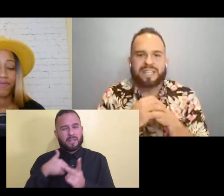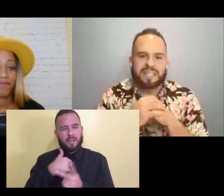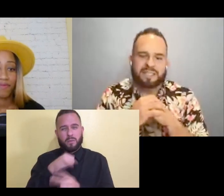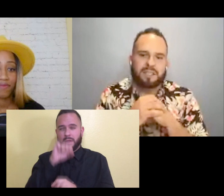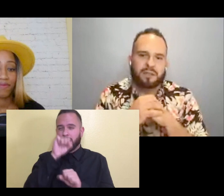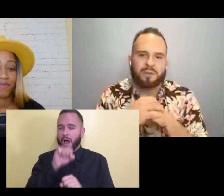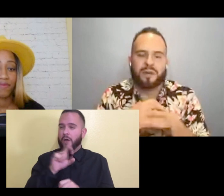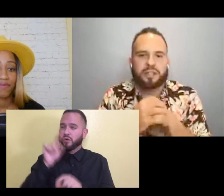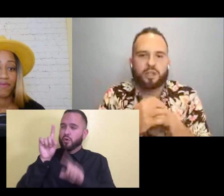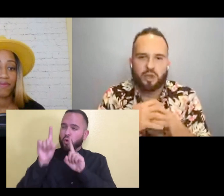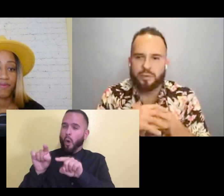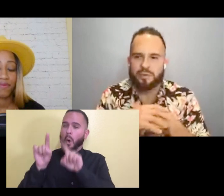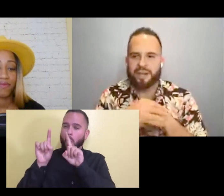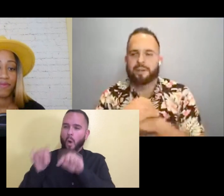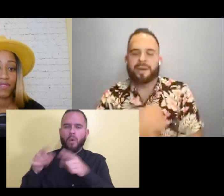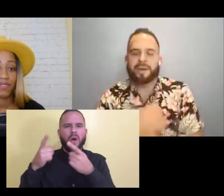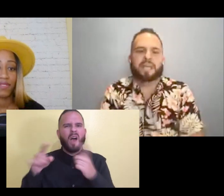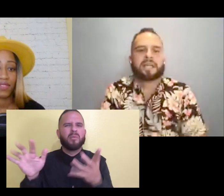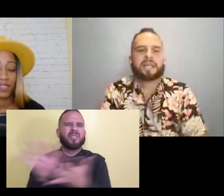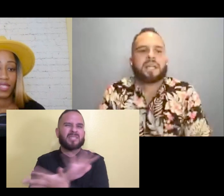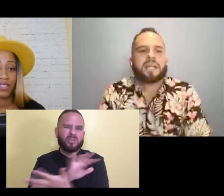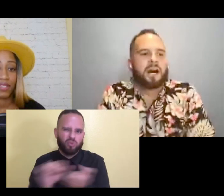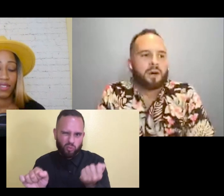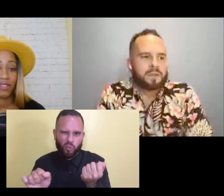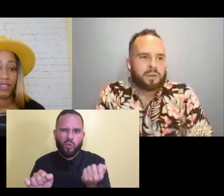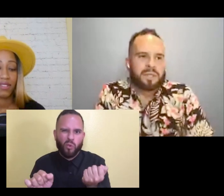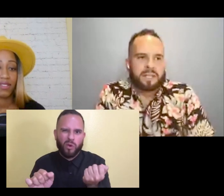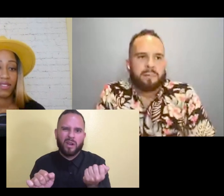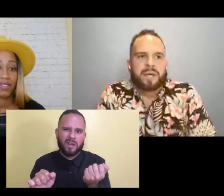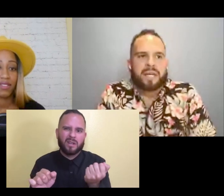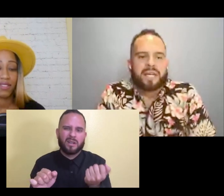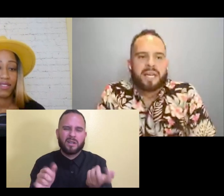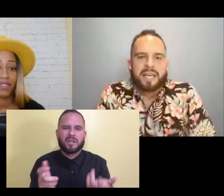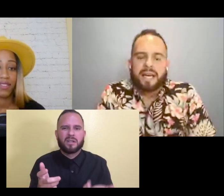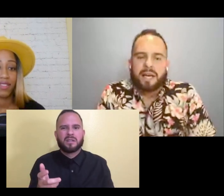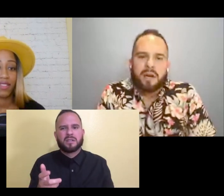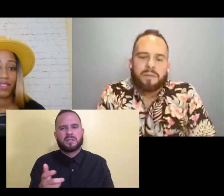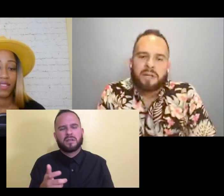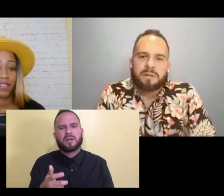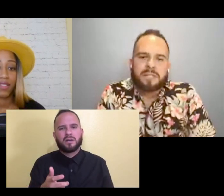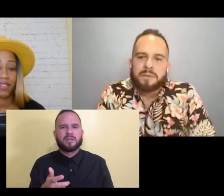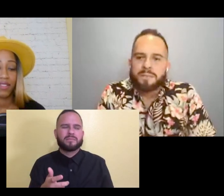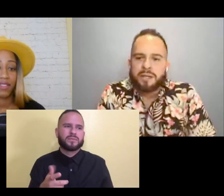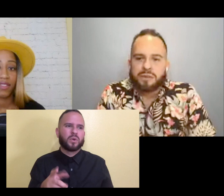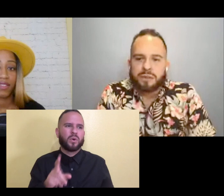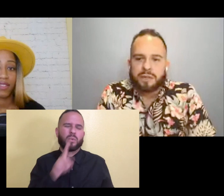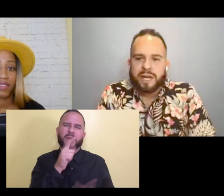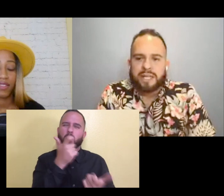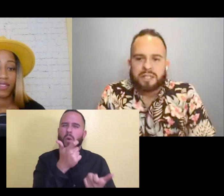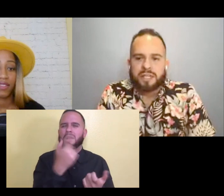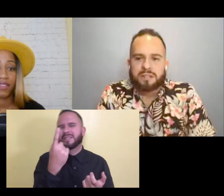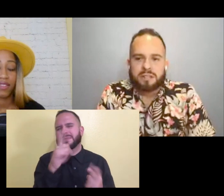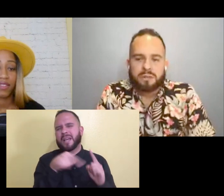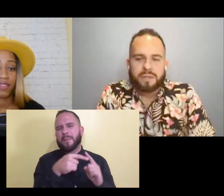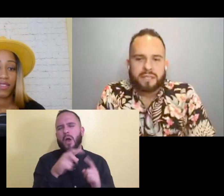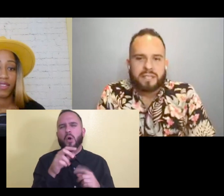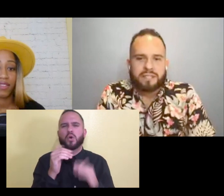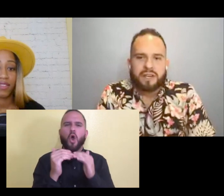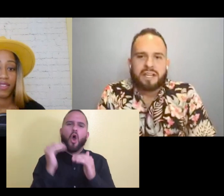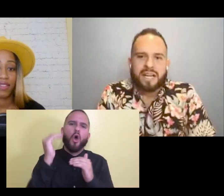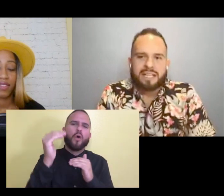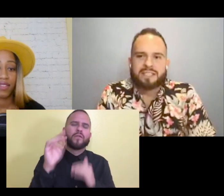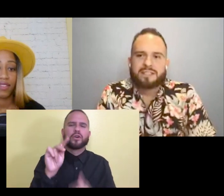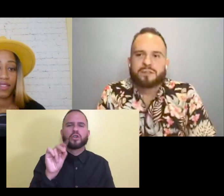reading list, or watch a YouTube about it. Over tourism. But yeah, Guatemala was something special. I had the chance to go with